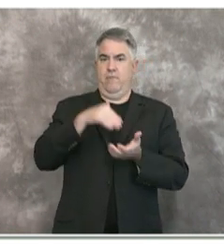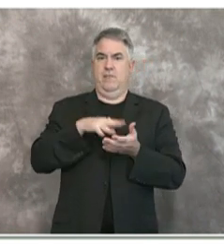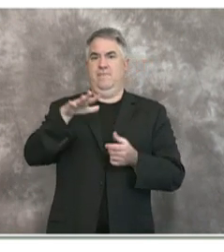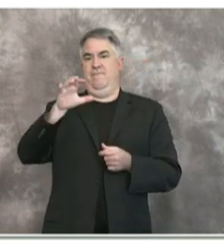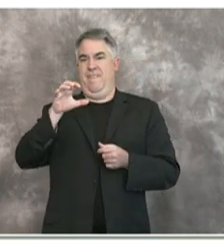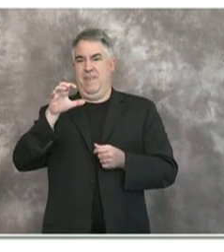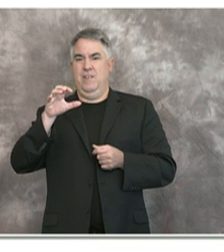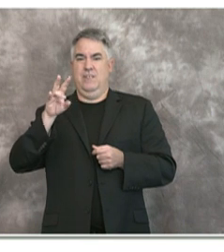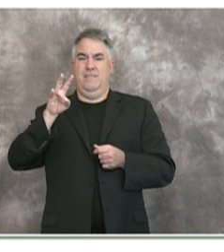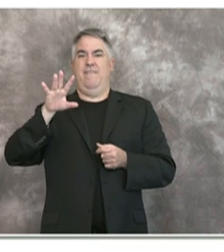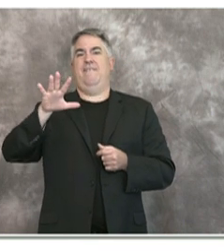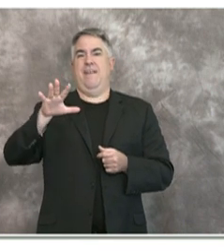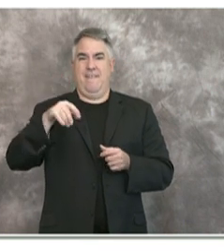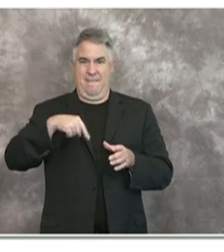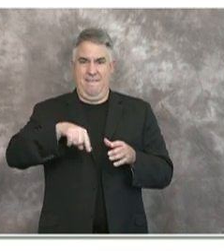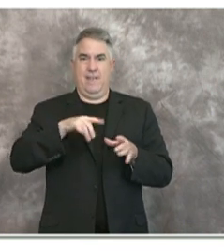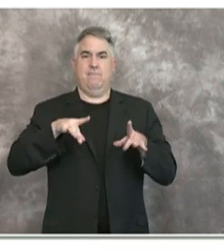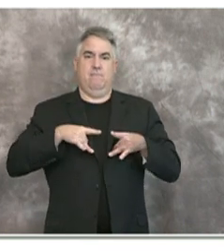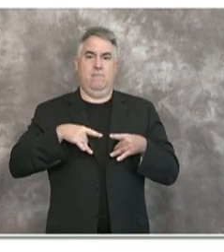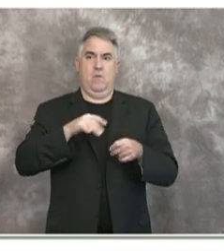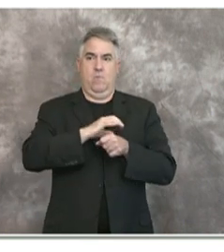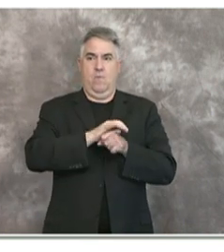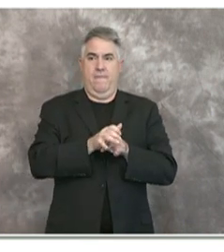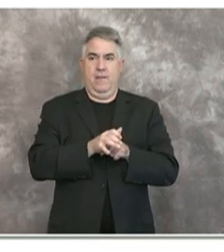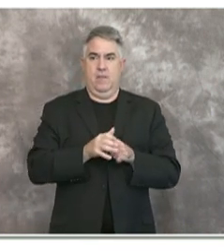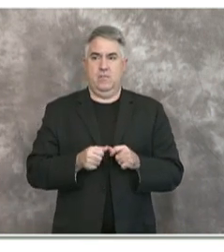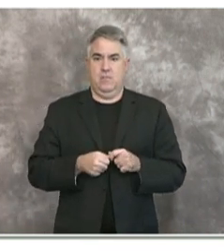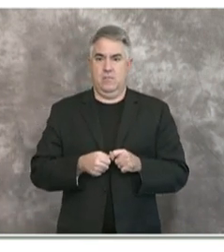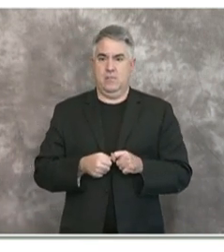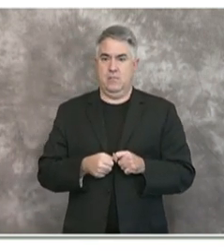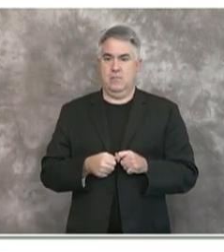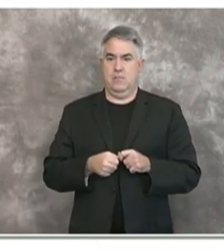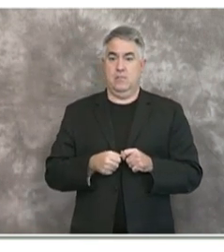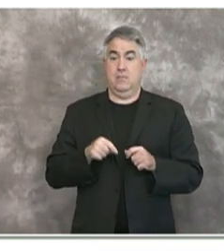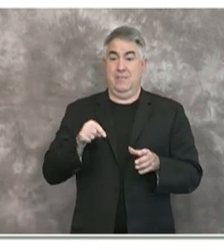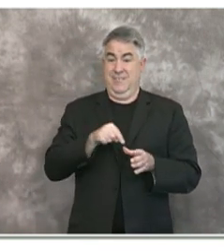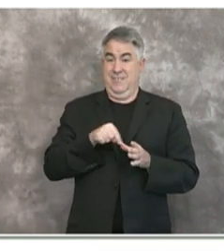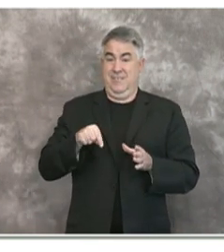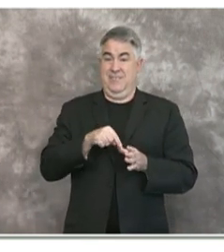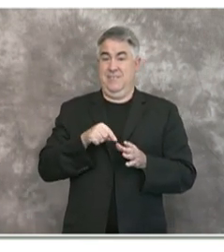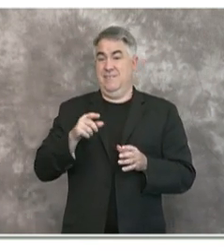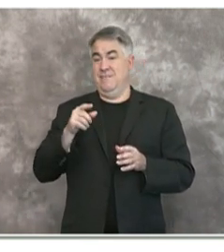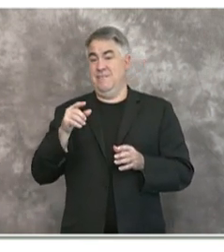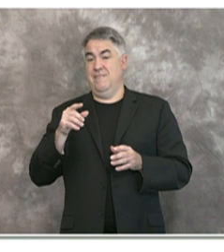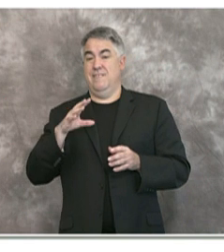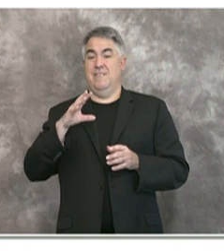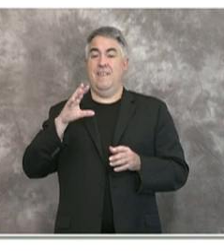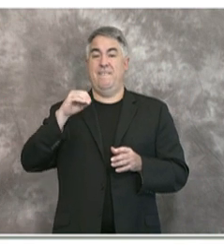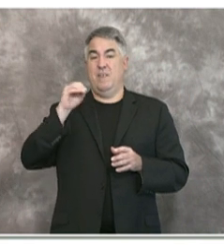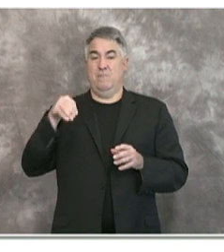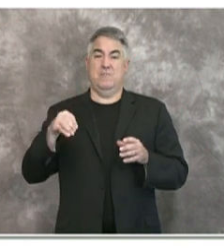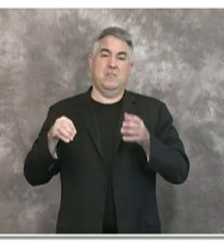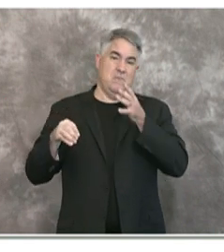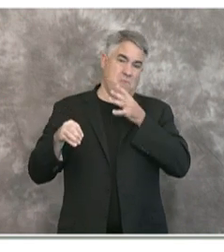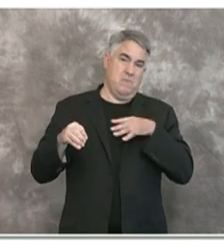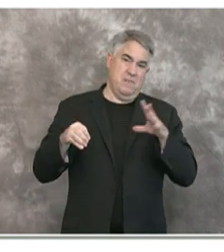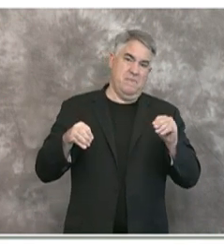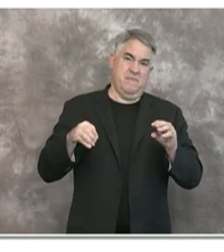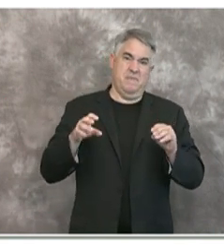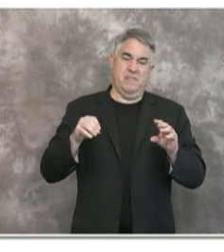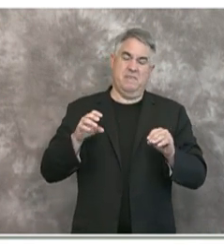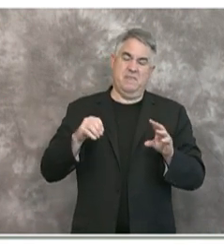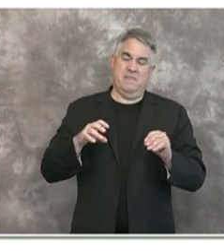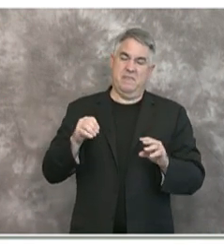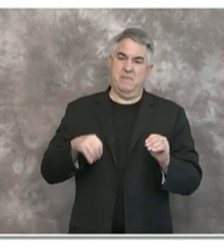3,575 cases. And 50% of males and 50% of female represents